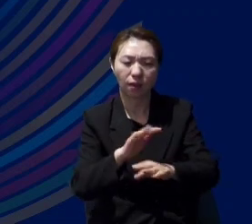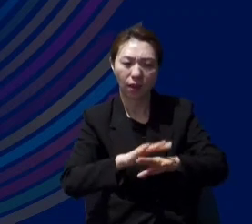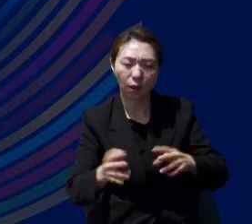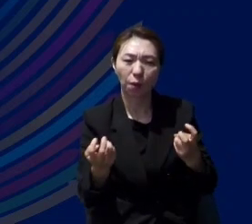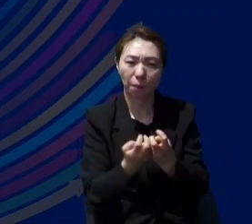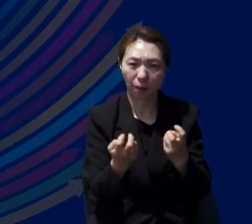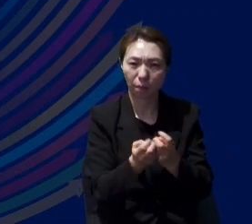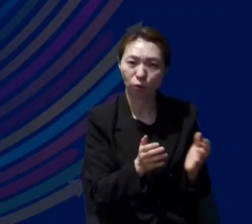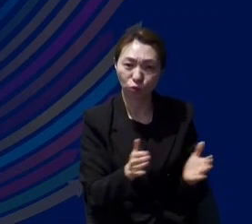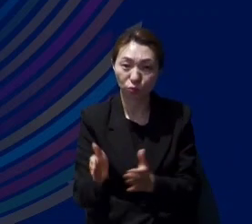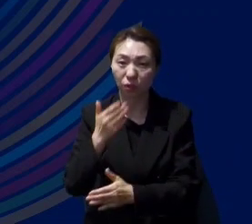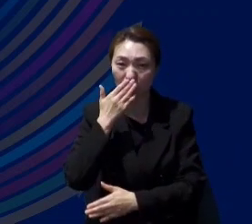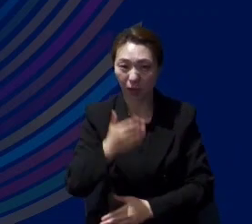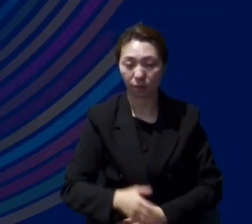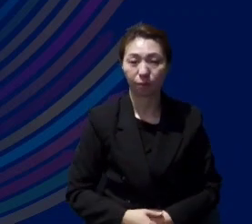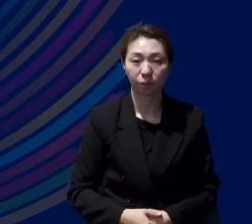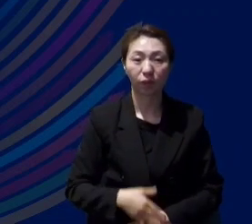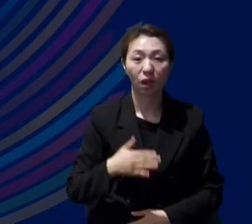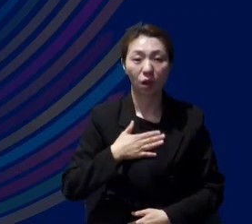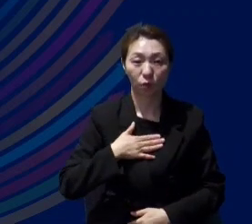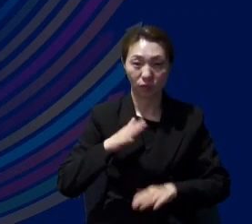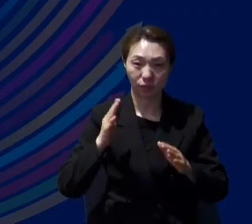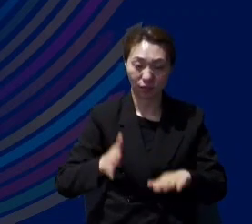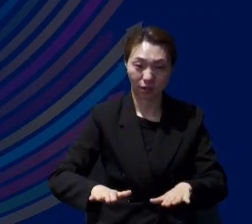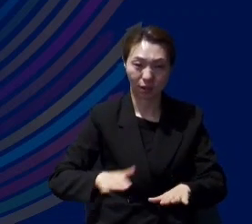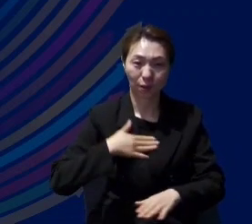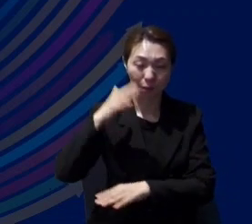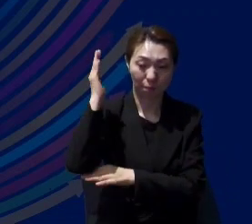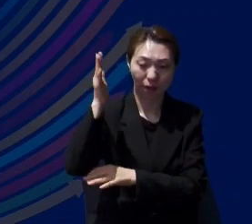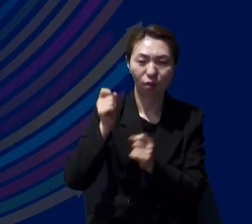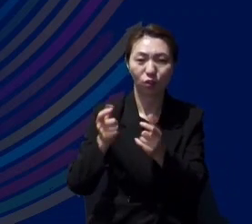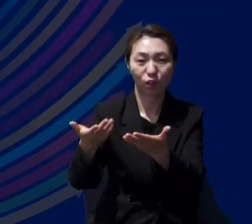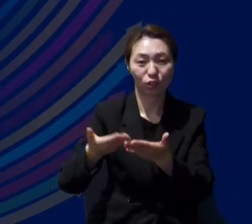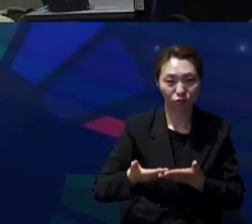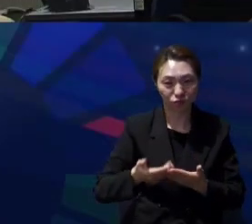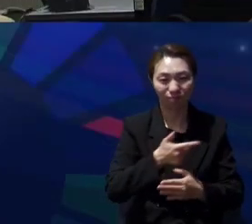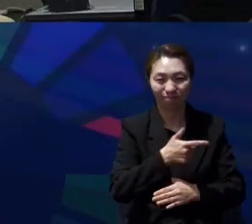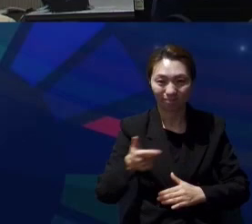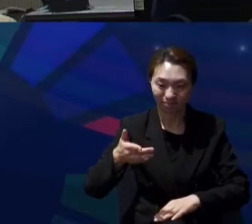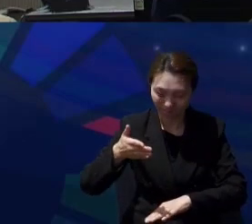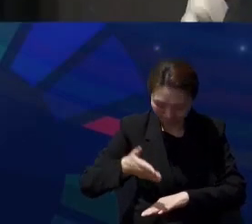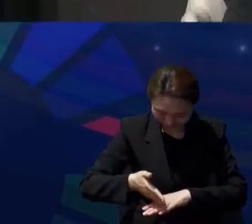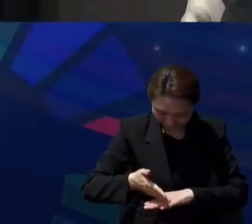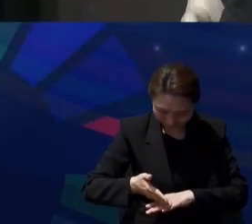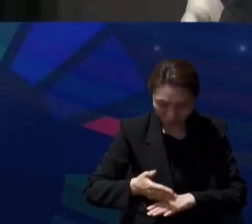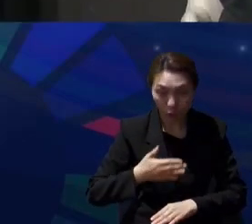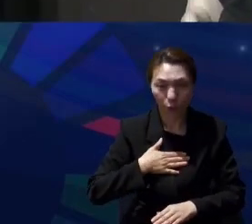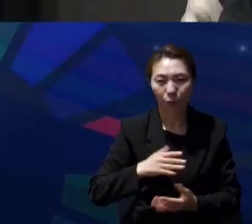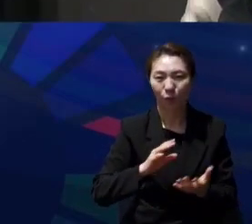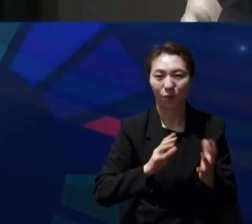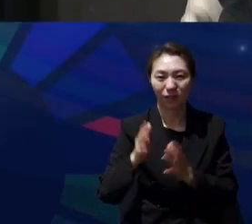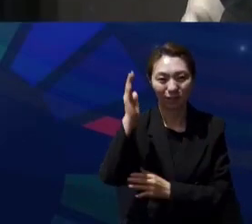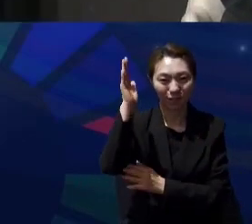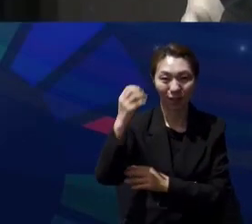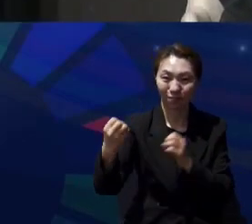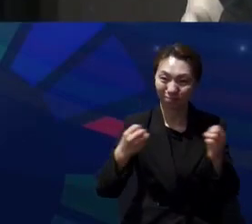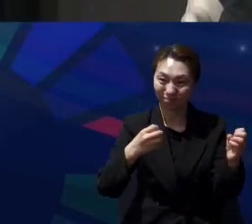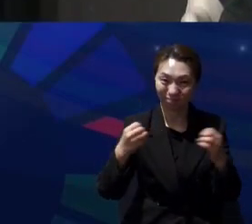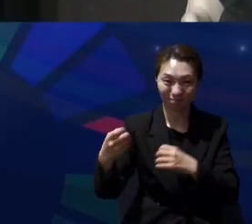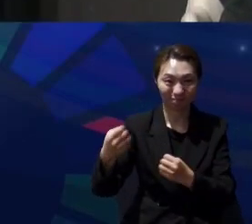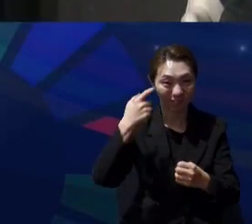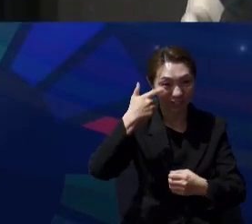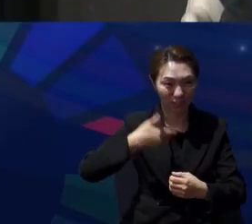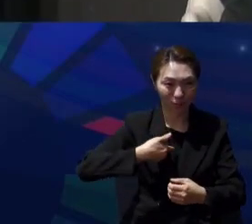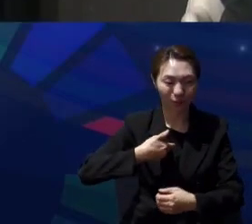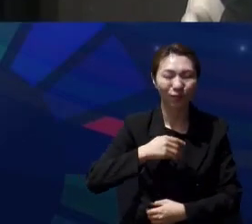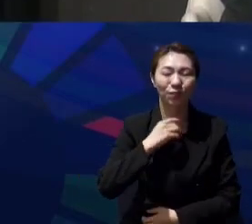to speak. I look forward to the remaining presentations and the discussion. Thank you so much for your wonderful